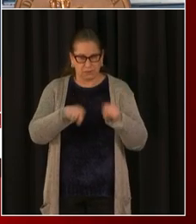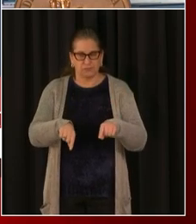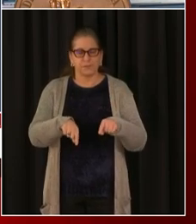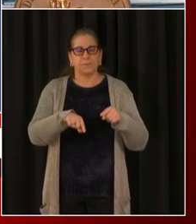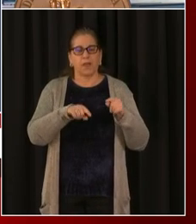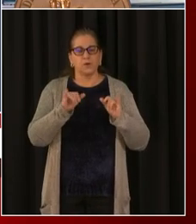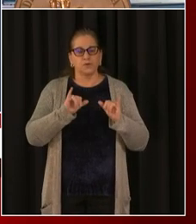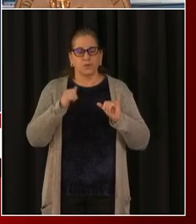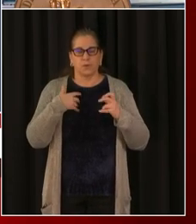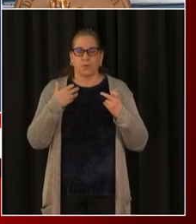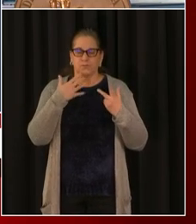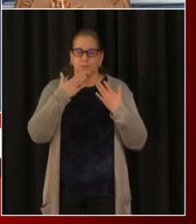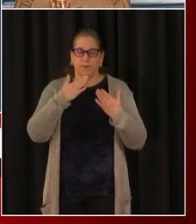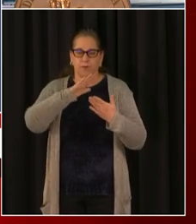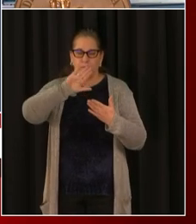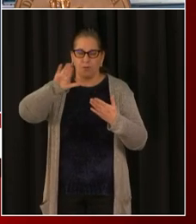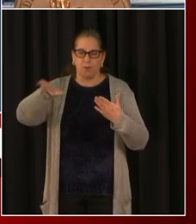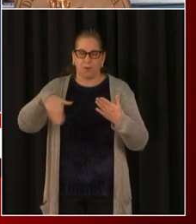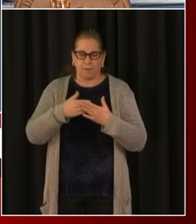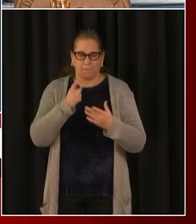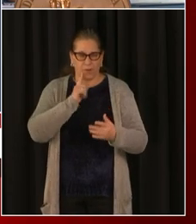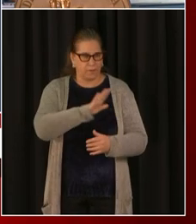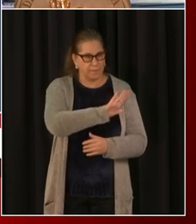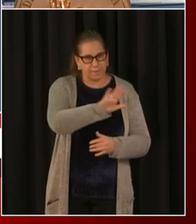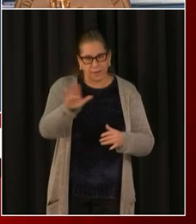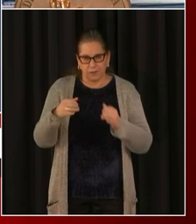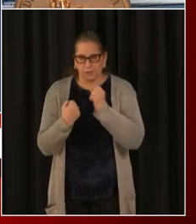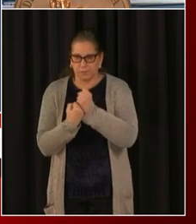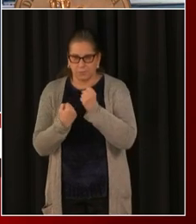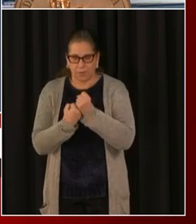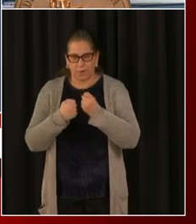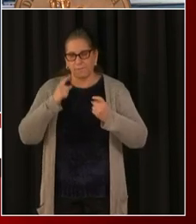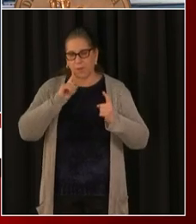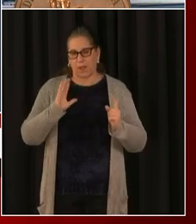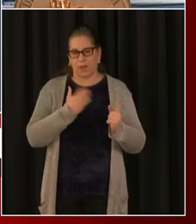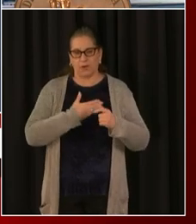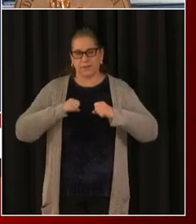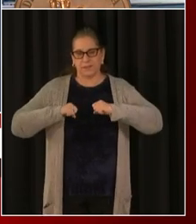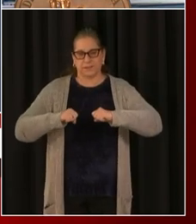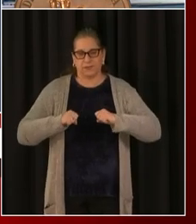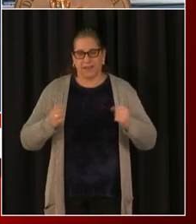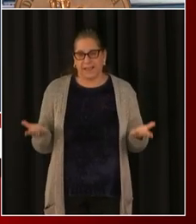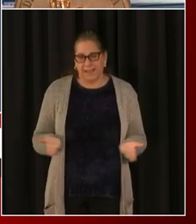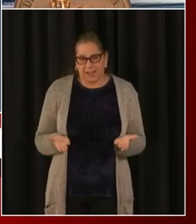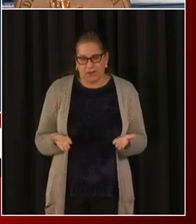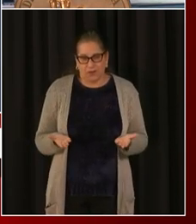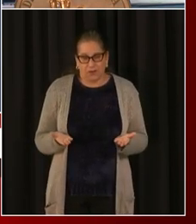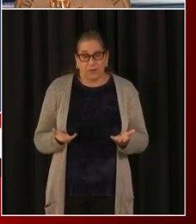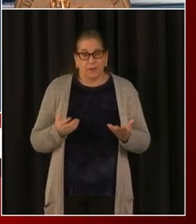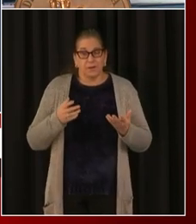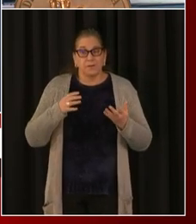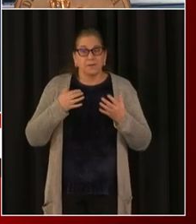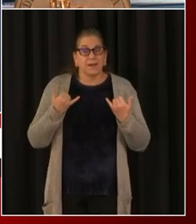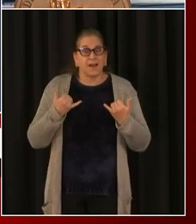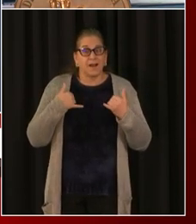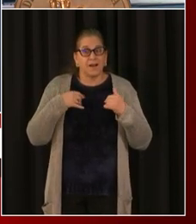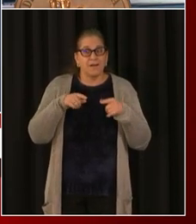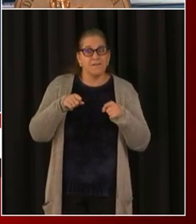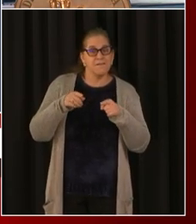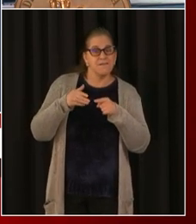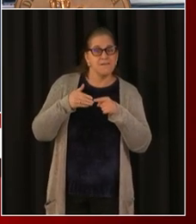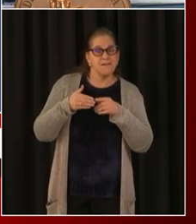course, we are all focused on preparing for the upcoming presidential inauguration. Our goals